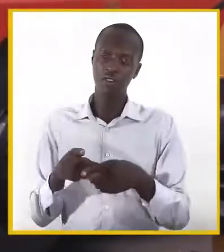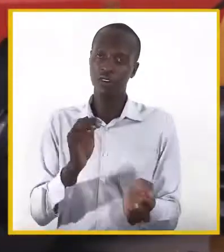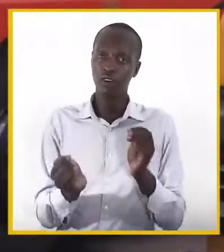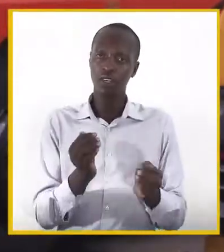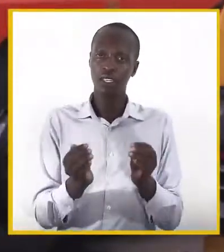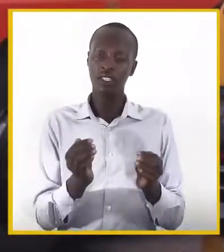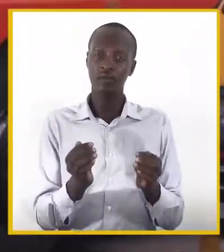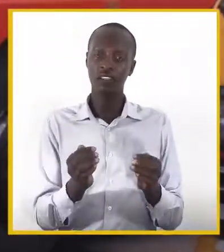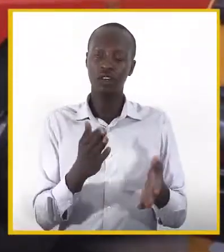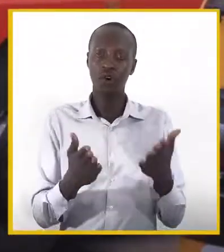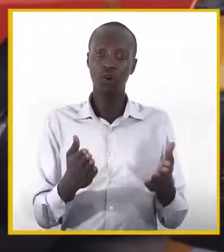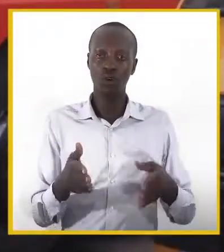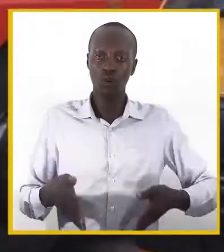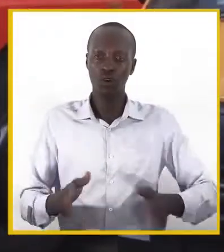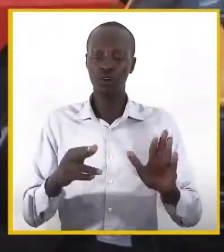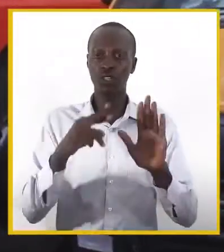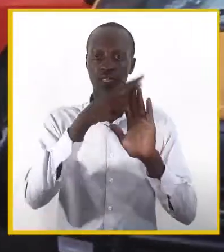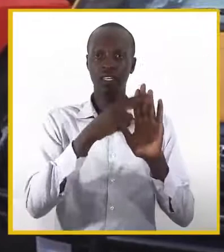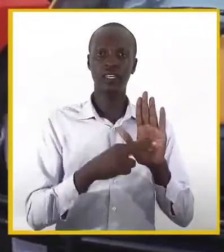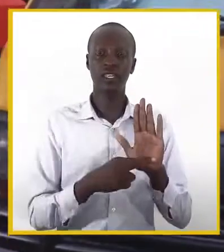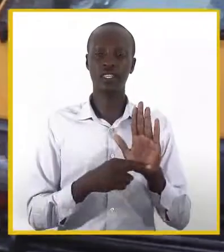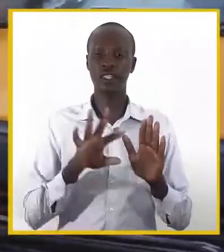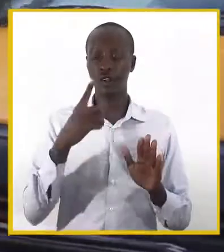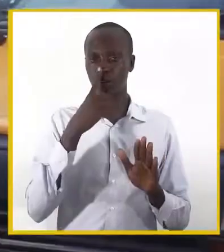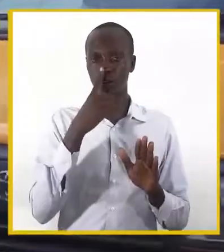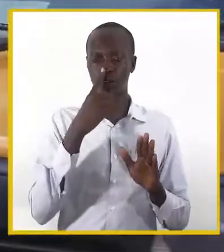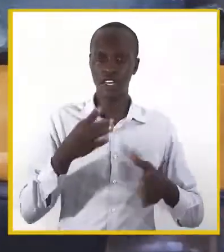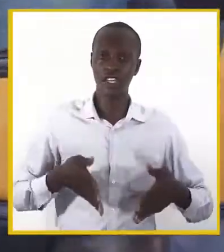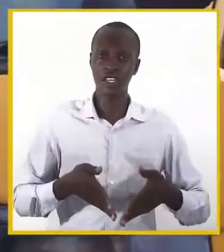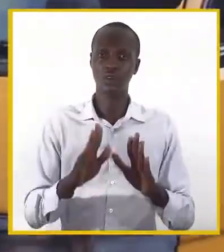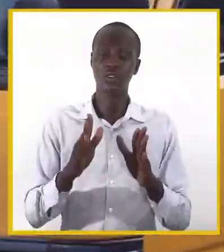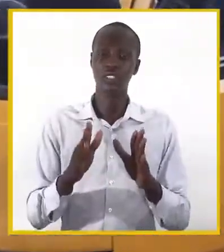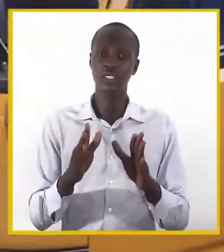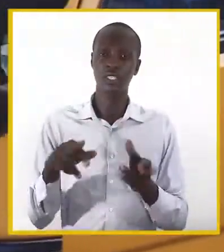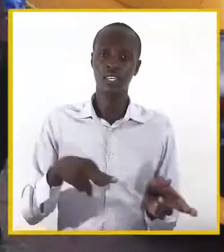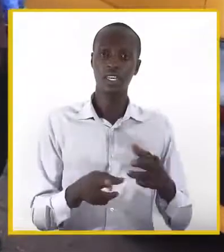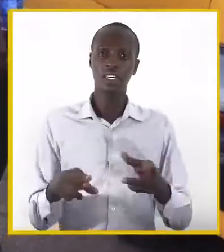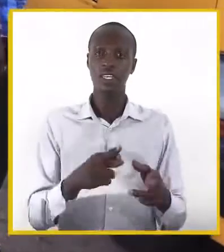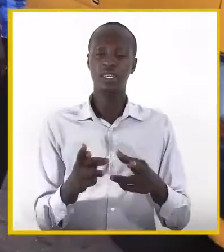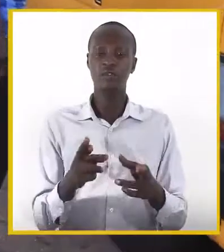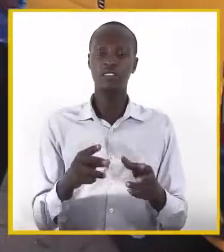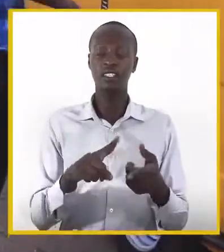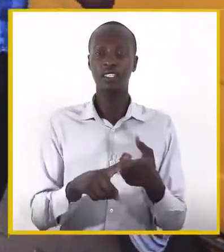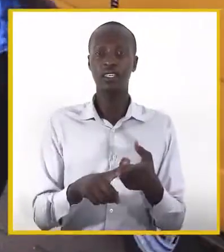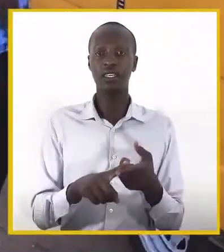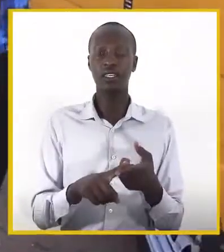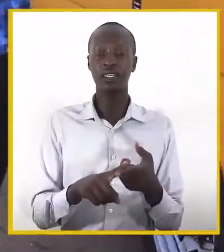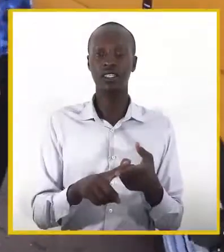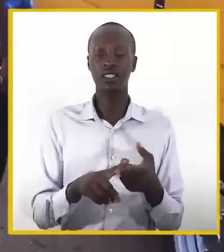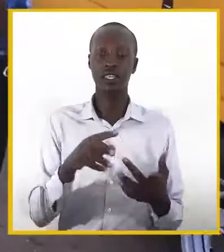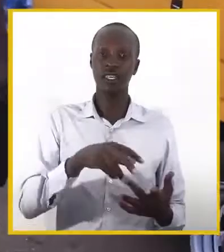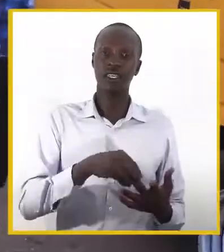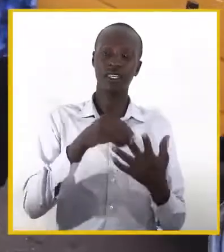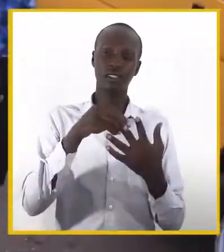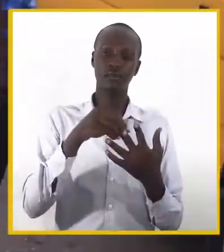precautions, especially when crossing rivers. It is not advisable to cross flooded rivers. You risk